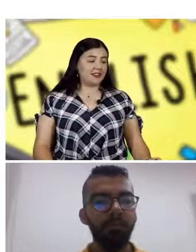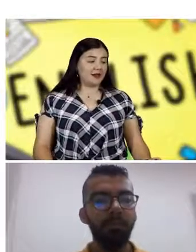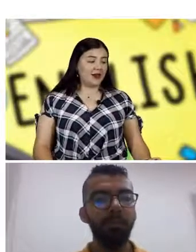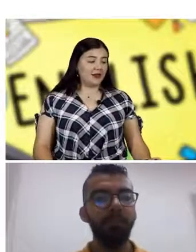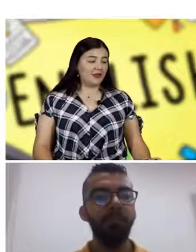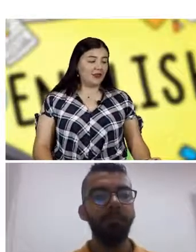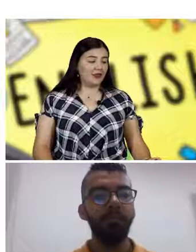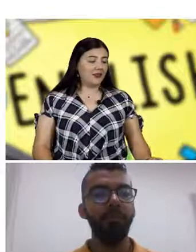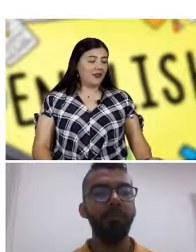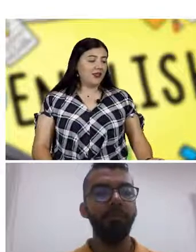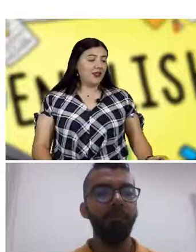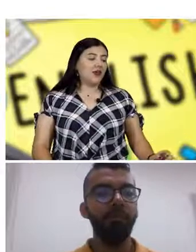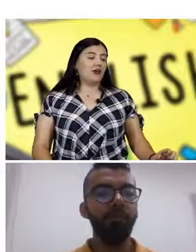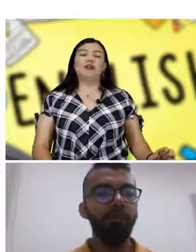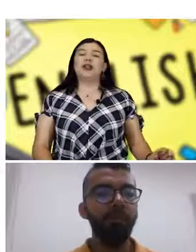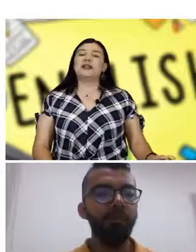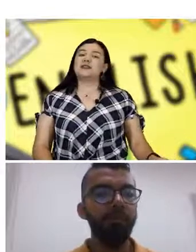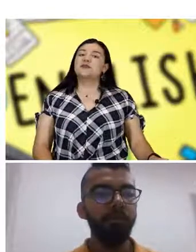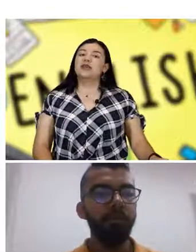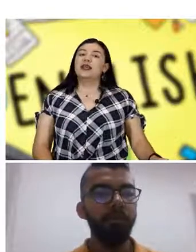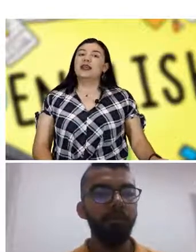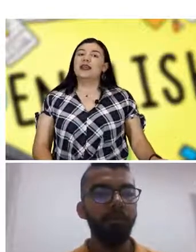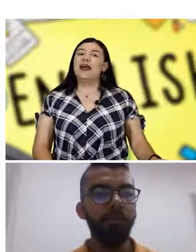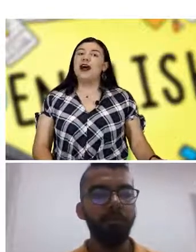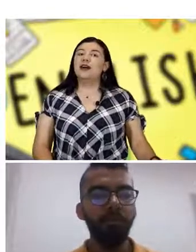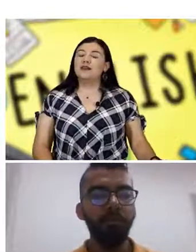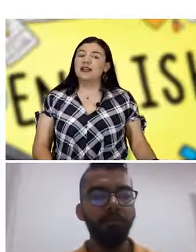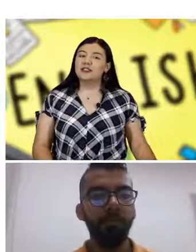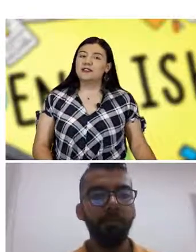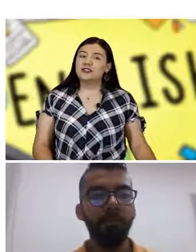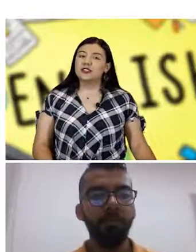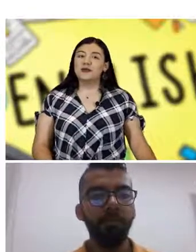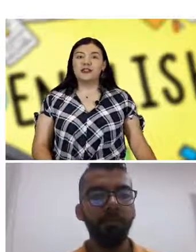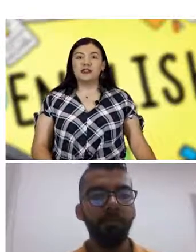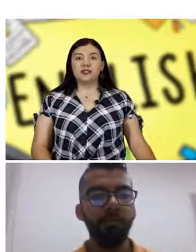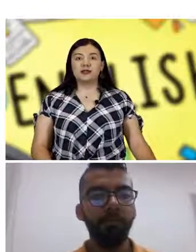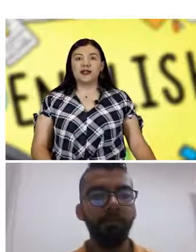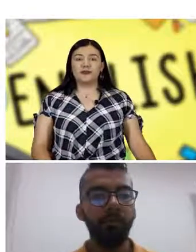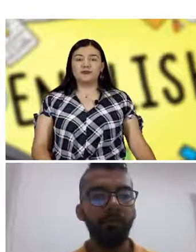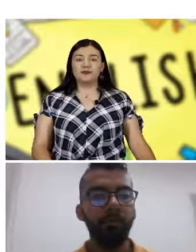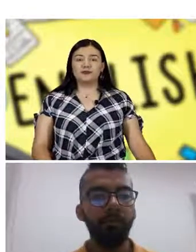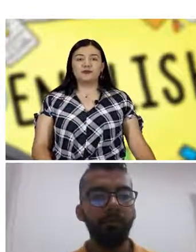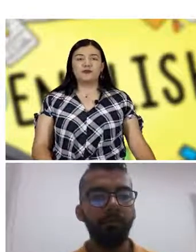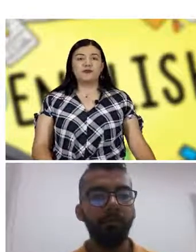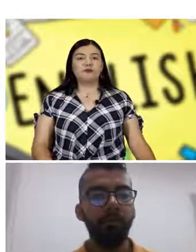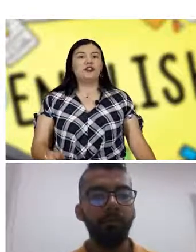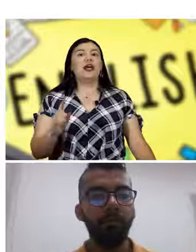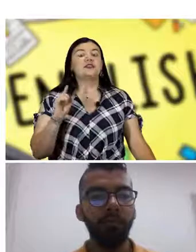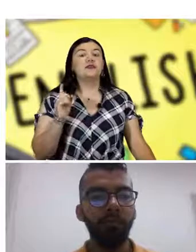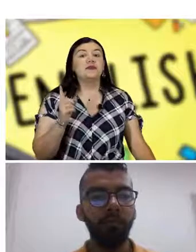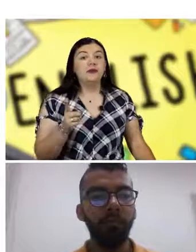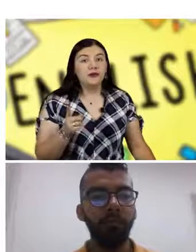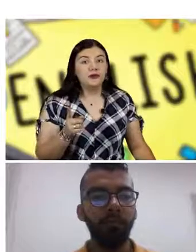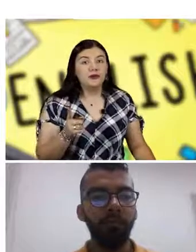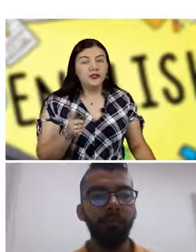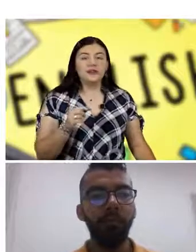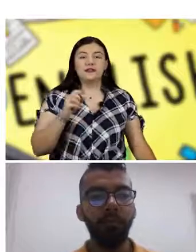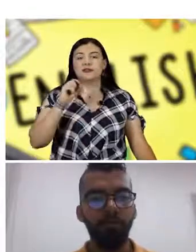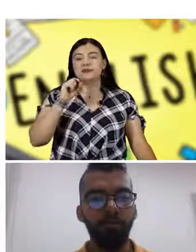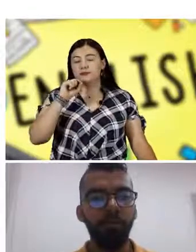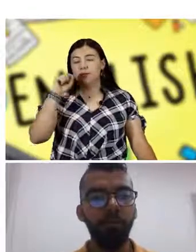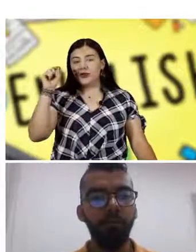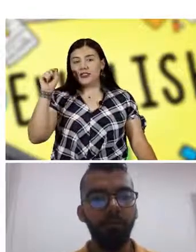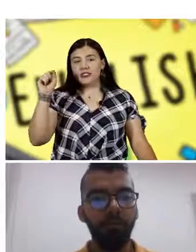good. It's a mouth. Correct. Now, let's continue with the next one. You guys